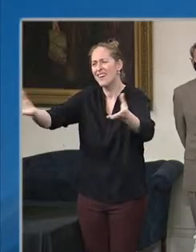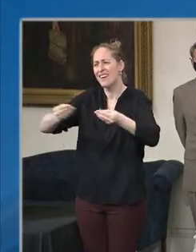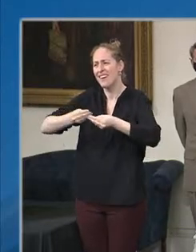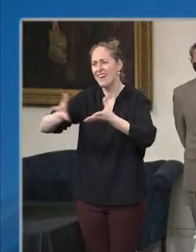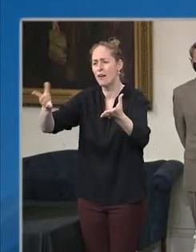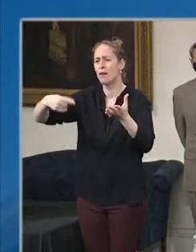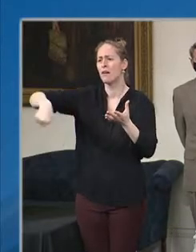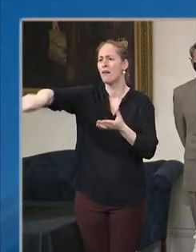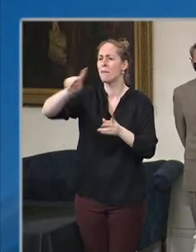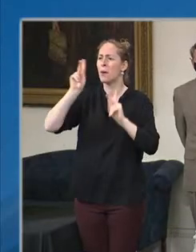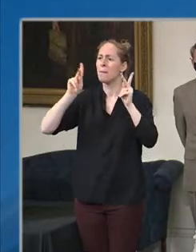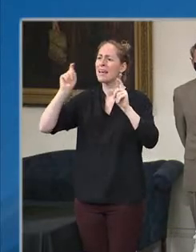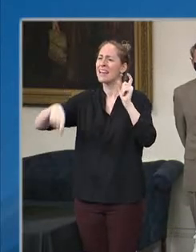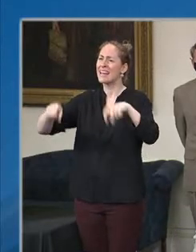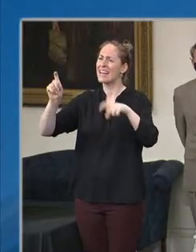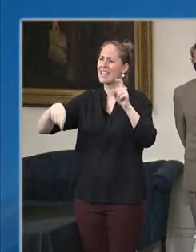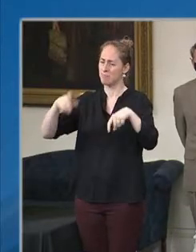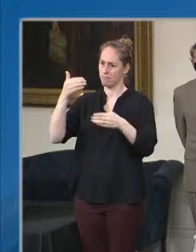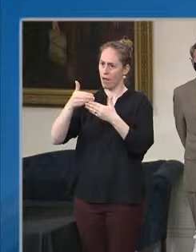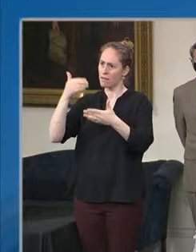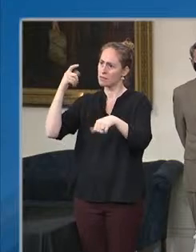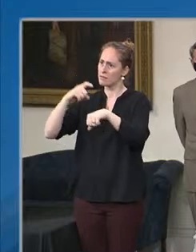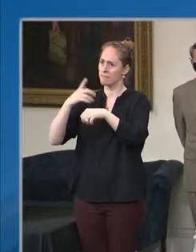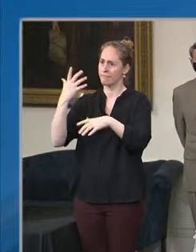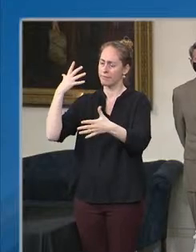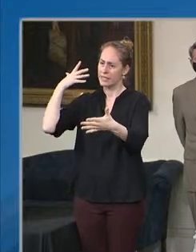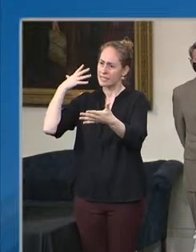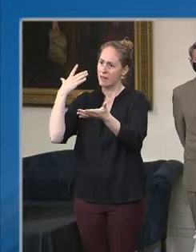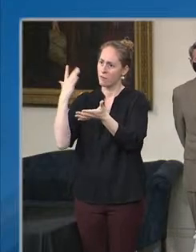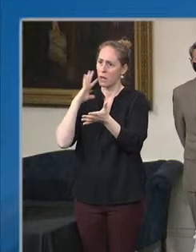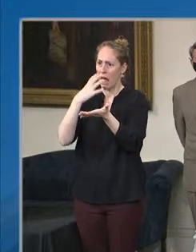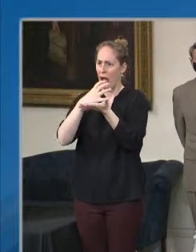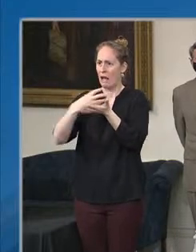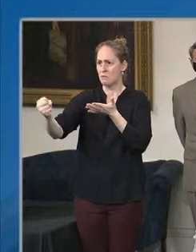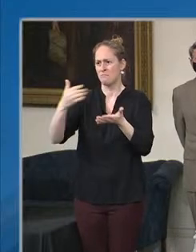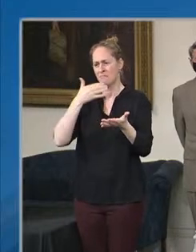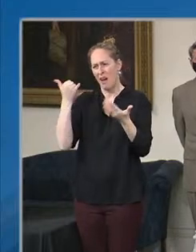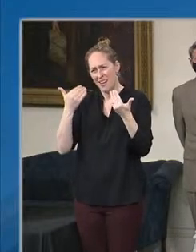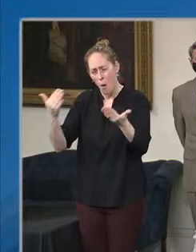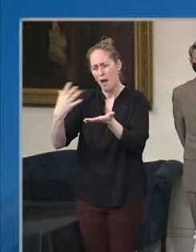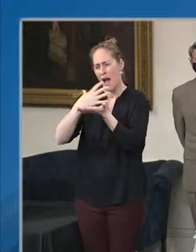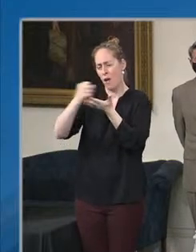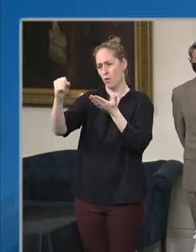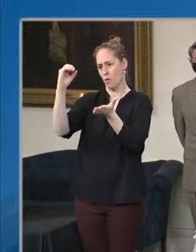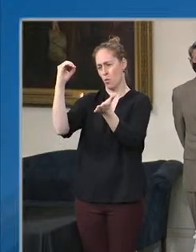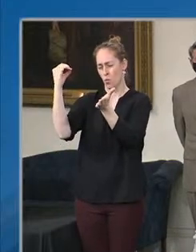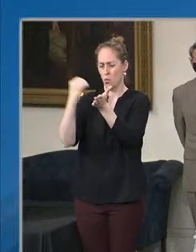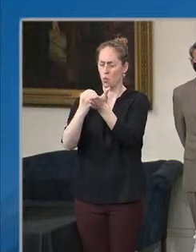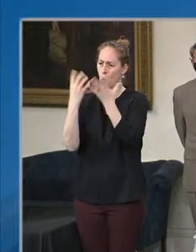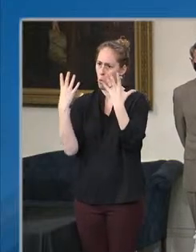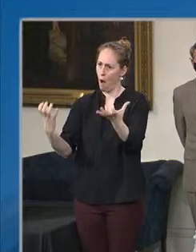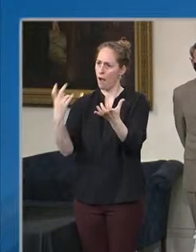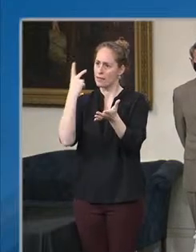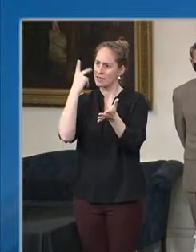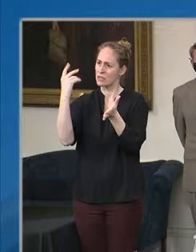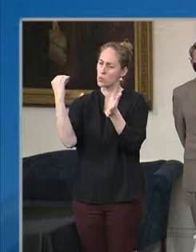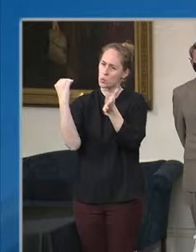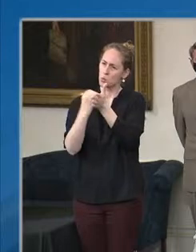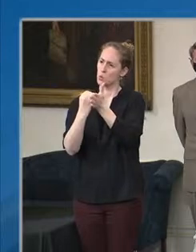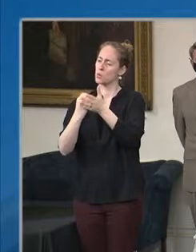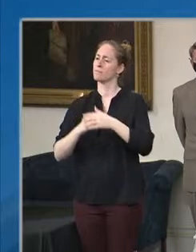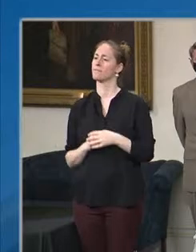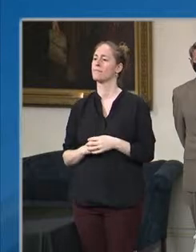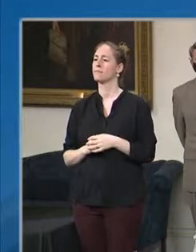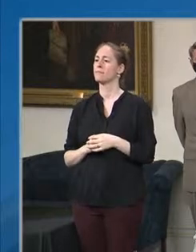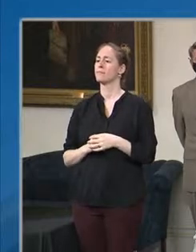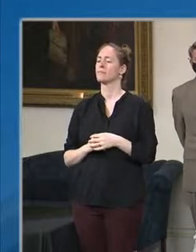out at the end of this year. Today, we are also making additional new investments to address the health and well-being